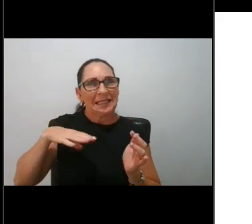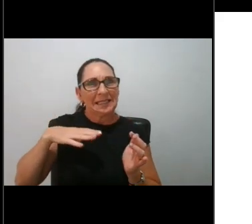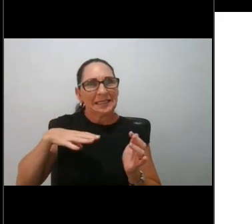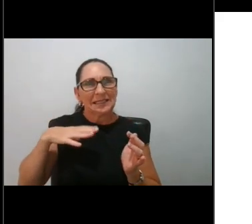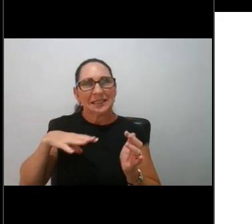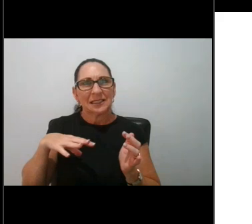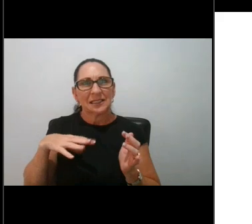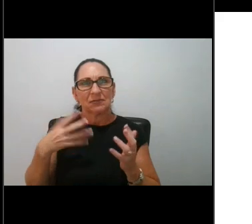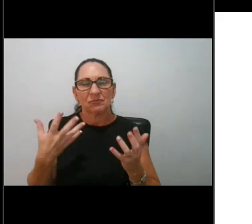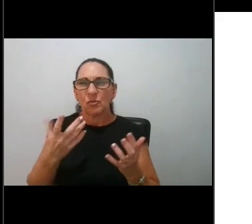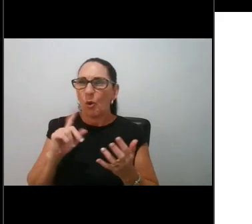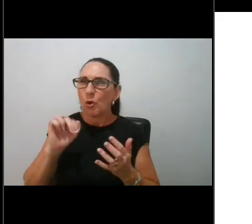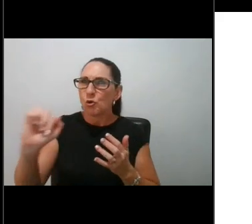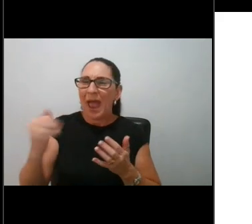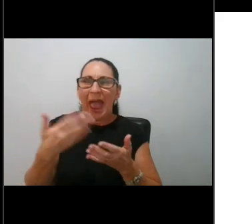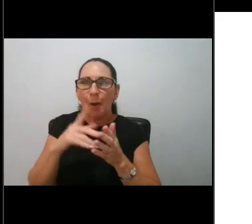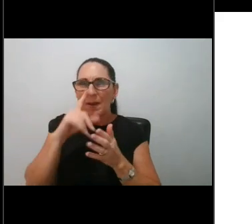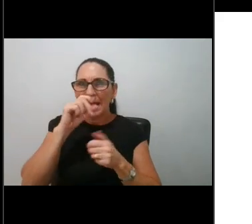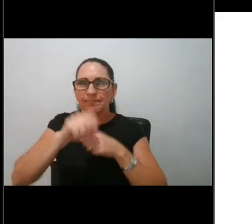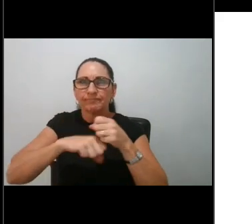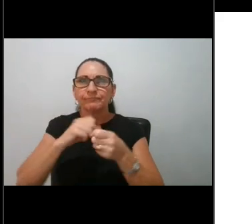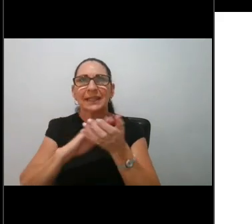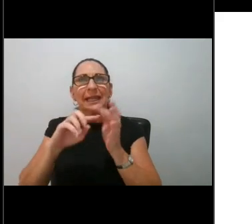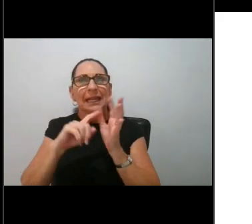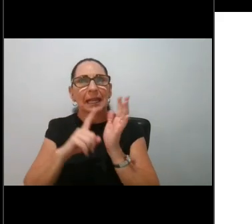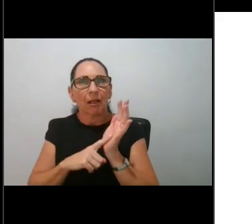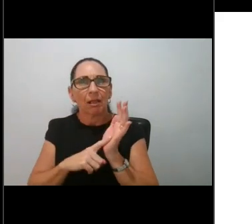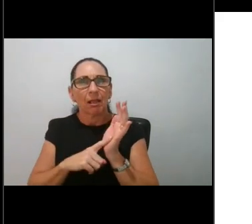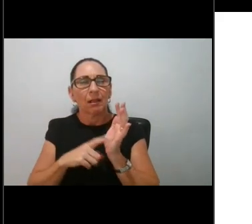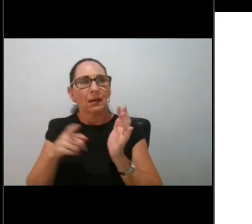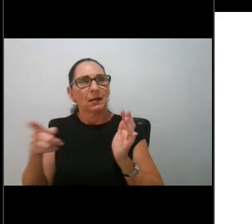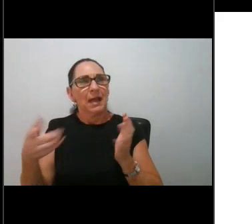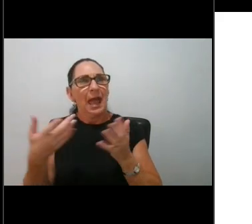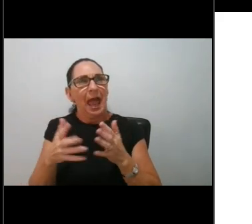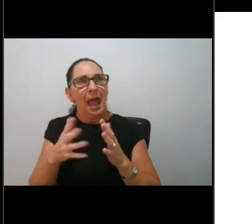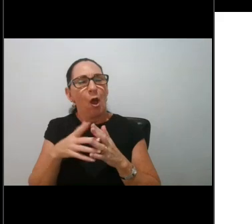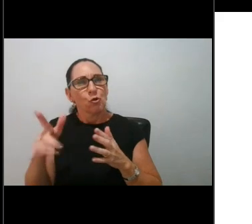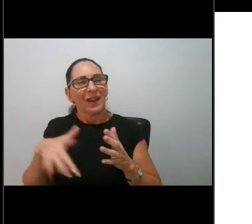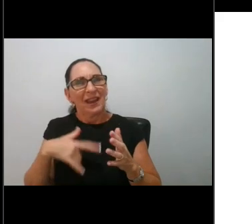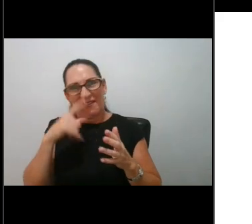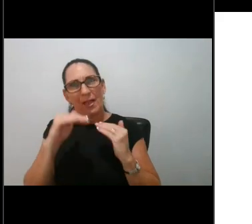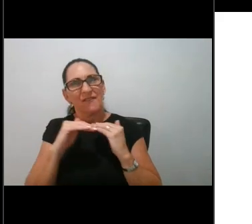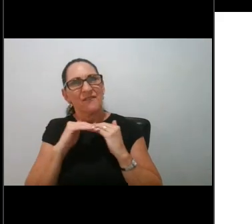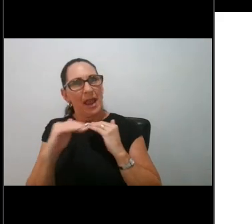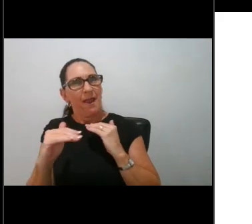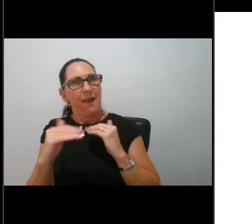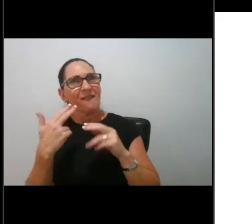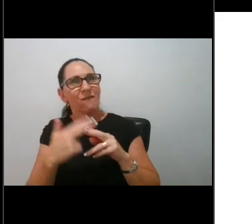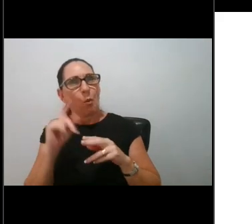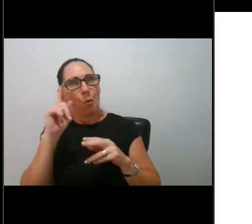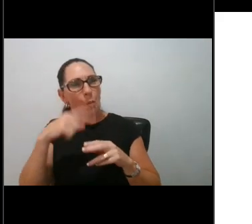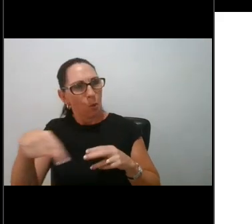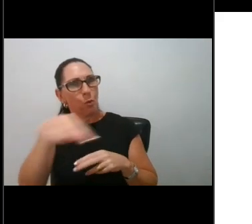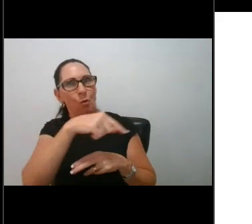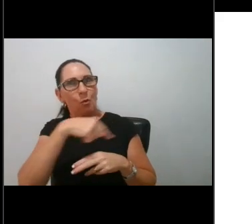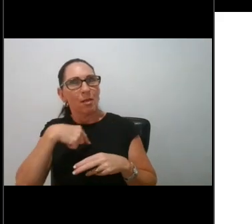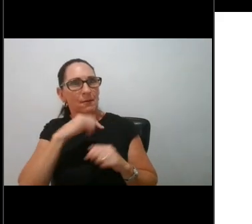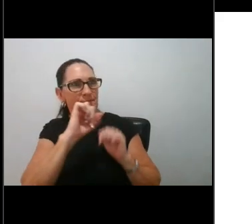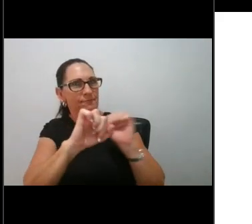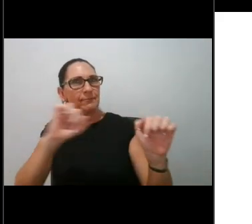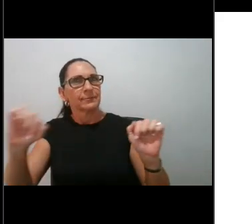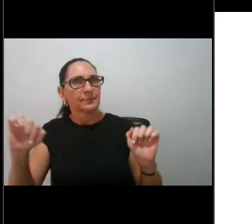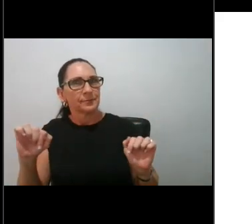your healing needs? What would meaningful justice look like for you in all of your circumstances? It's also really important